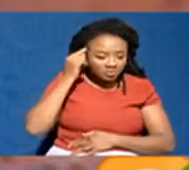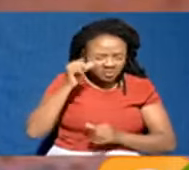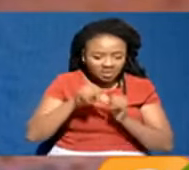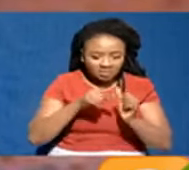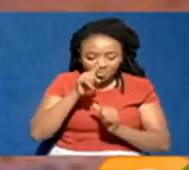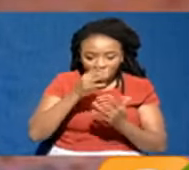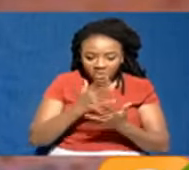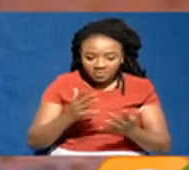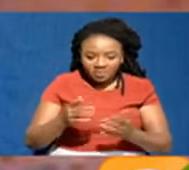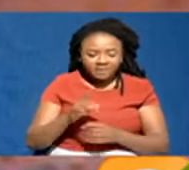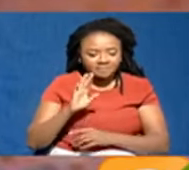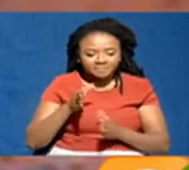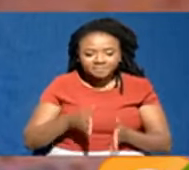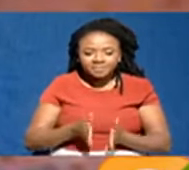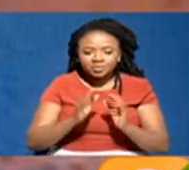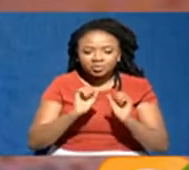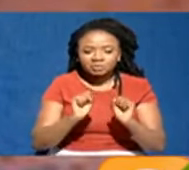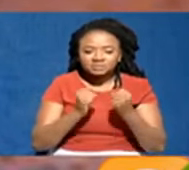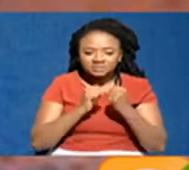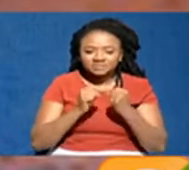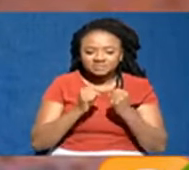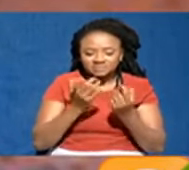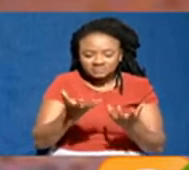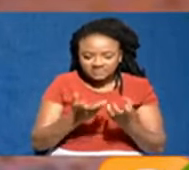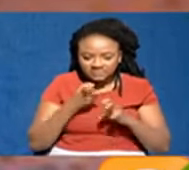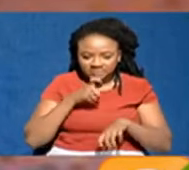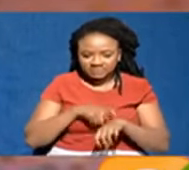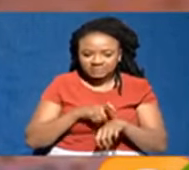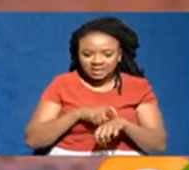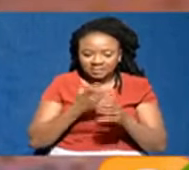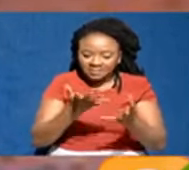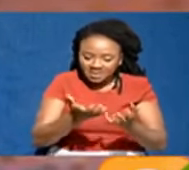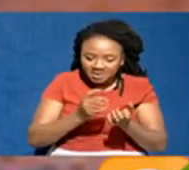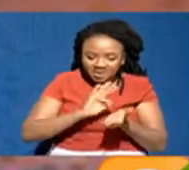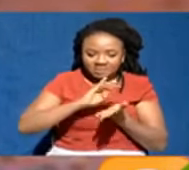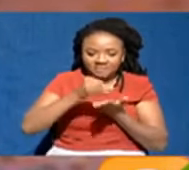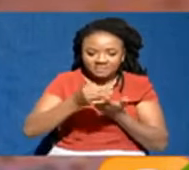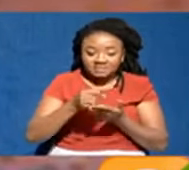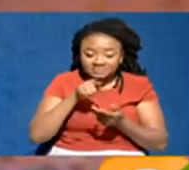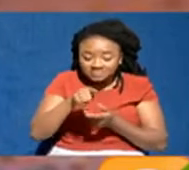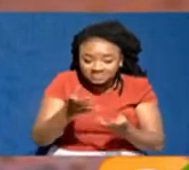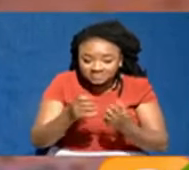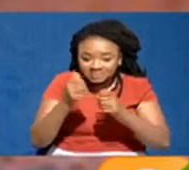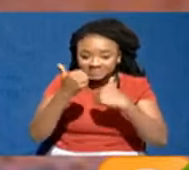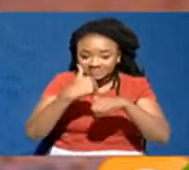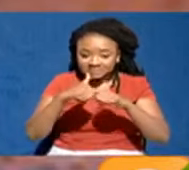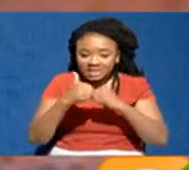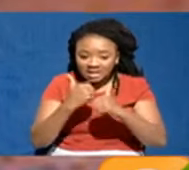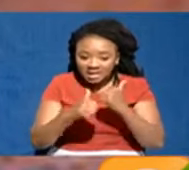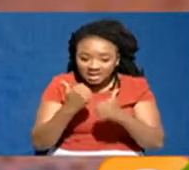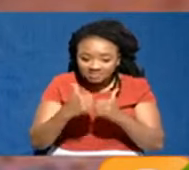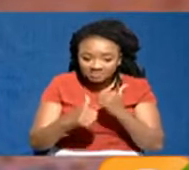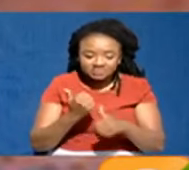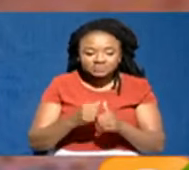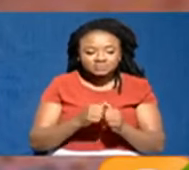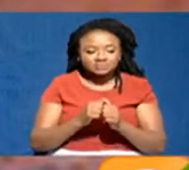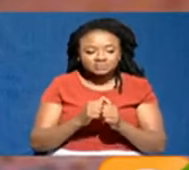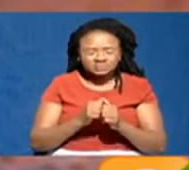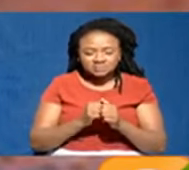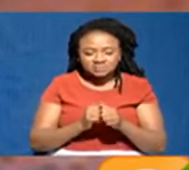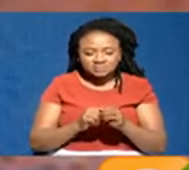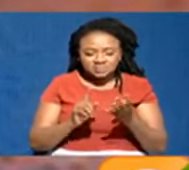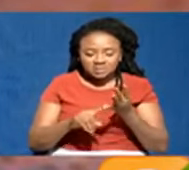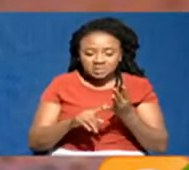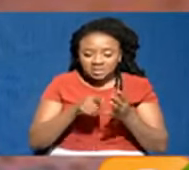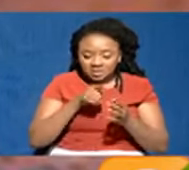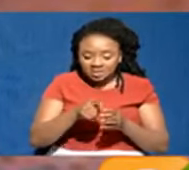time. Road safety needs funding. Road safety needs scientific. Road safety needs, it's